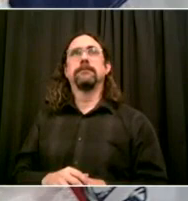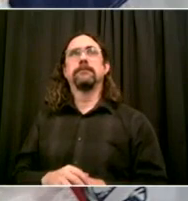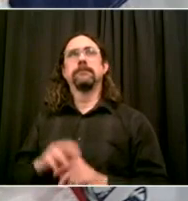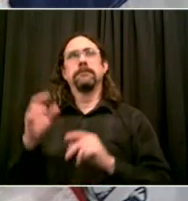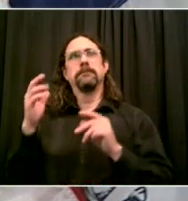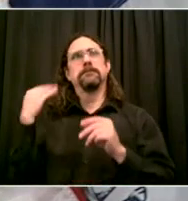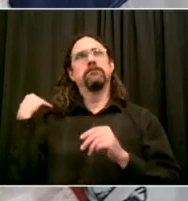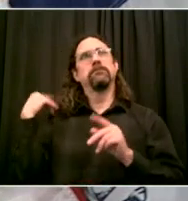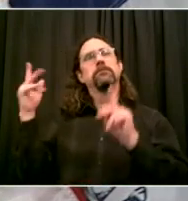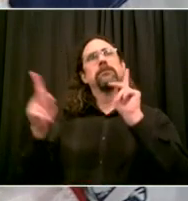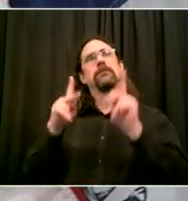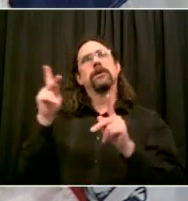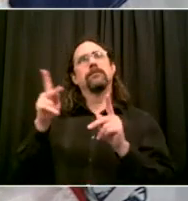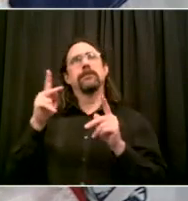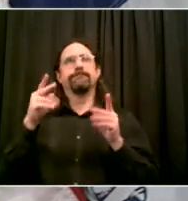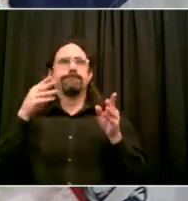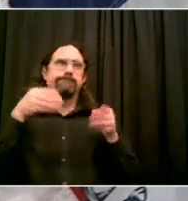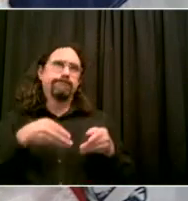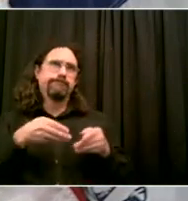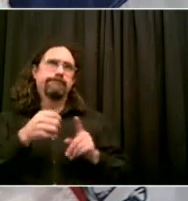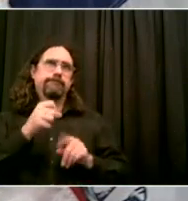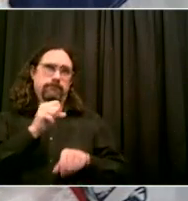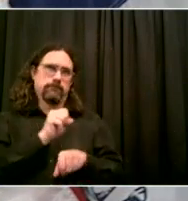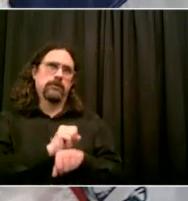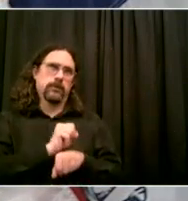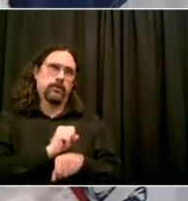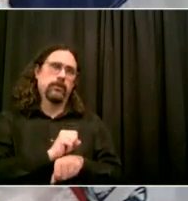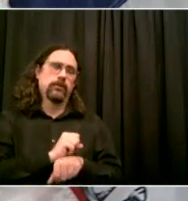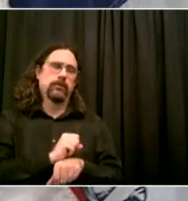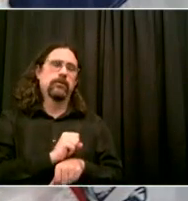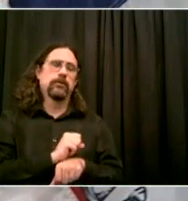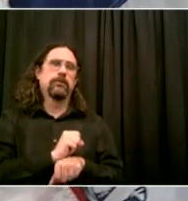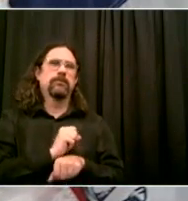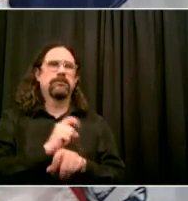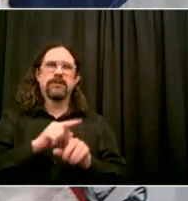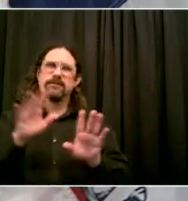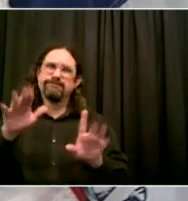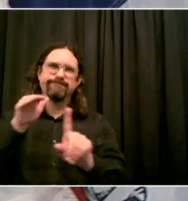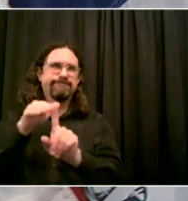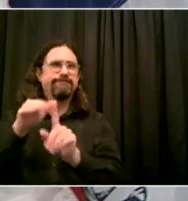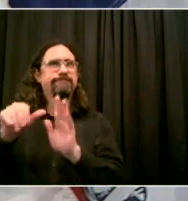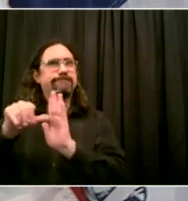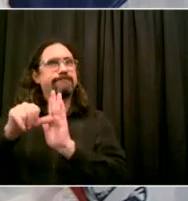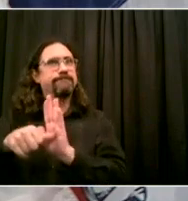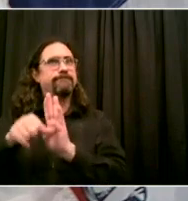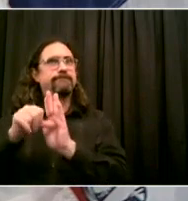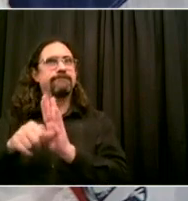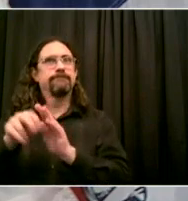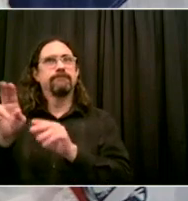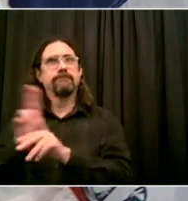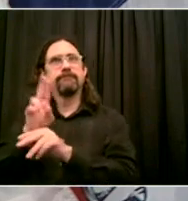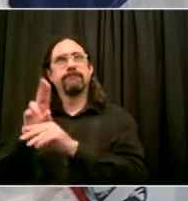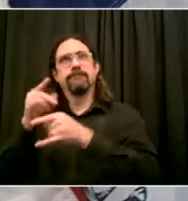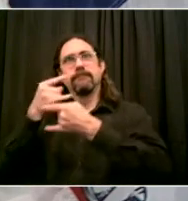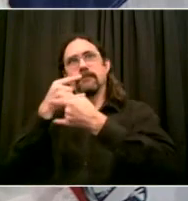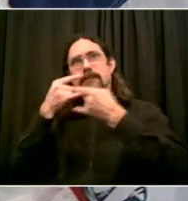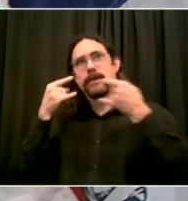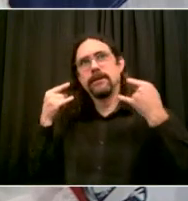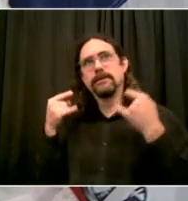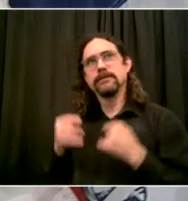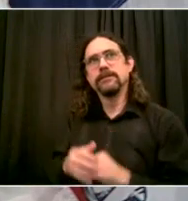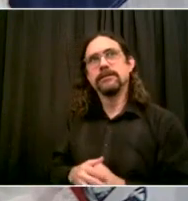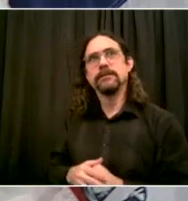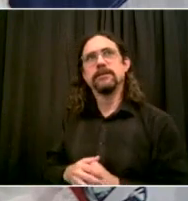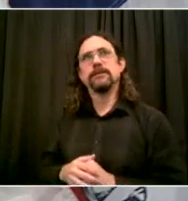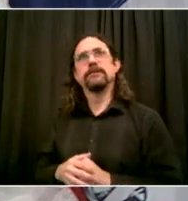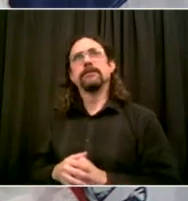social distancing, all those basics, the more we're able to fight back that second wave. So I can't give you a timeline. It will actually